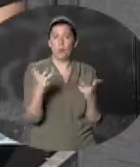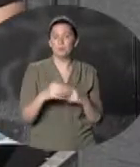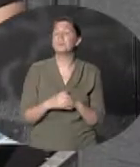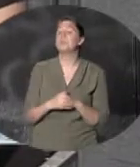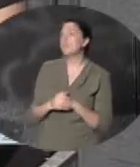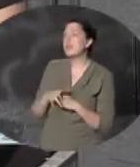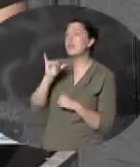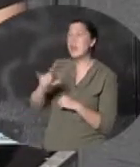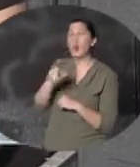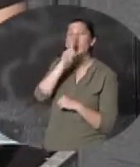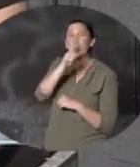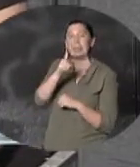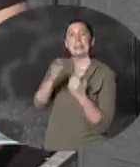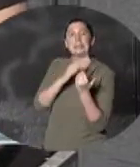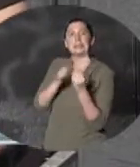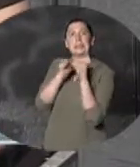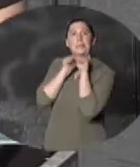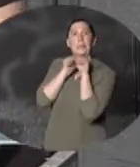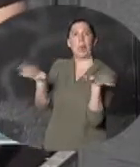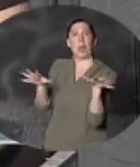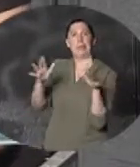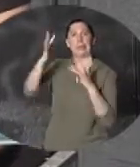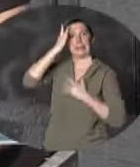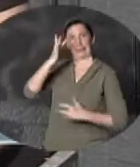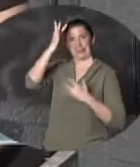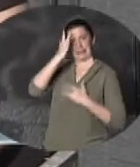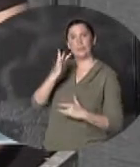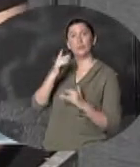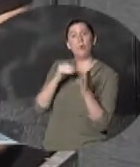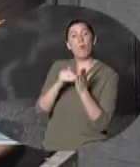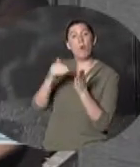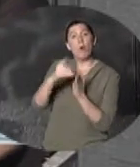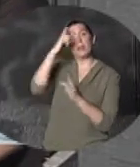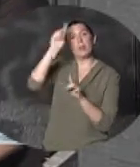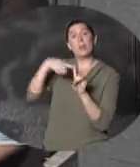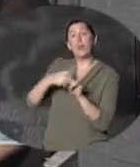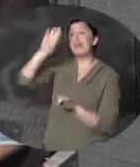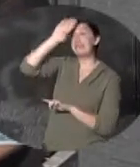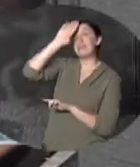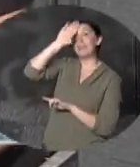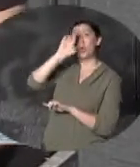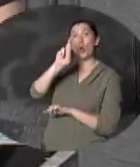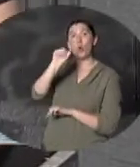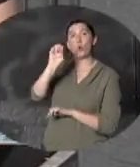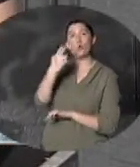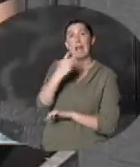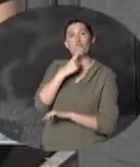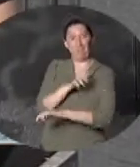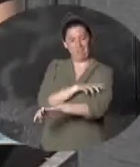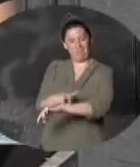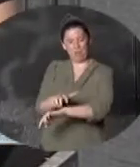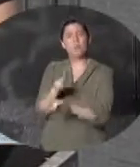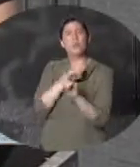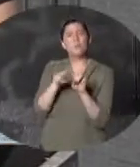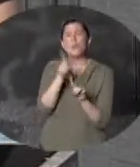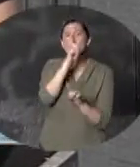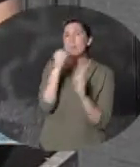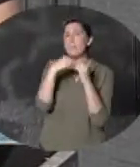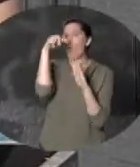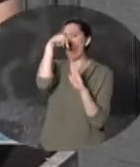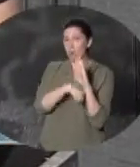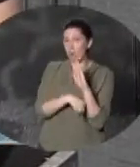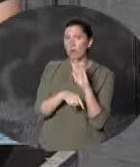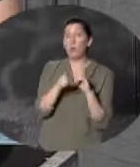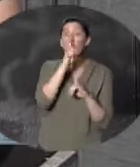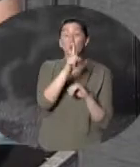is a highly contagious illness, and we often think about it as a fever and a rash, but there's a bit more to it than that, and it's